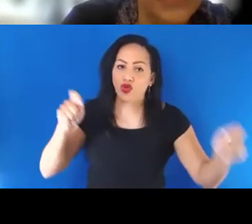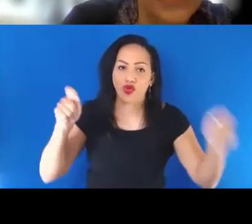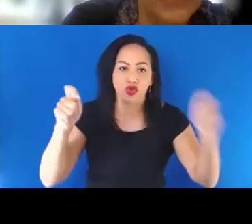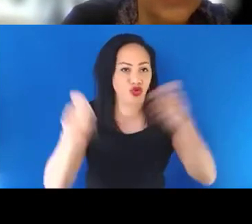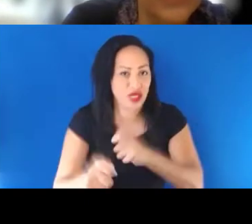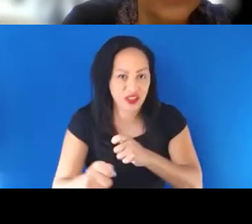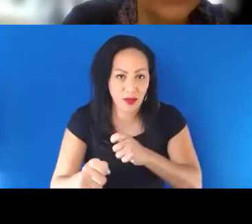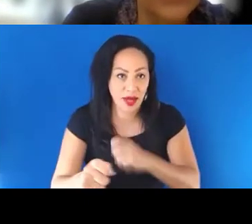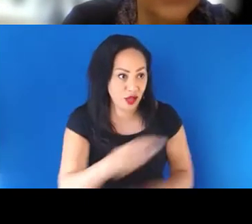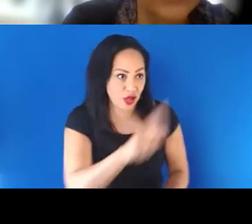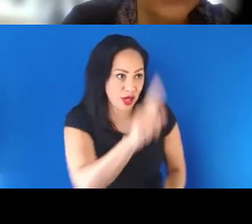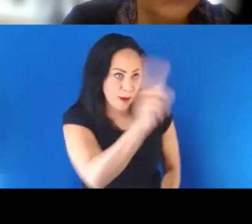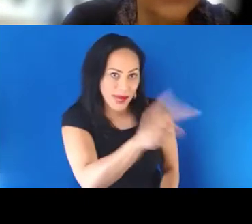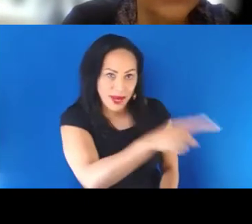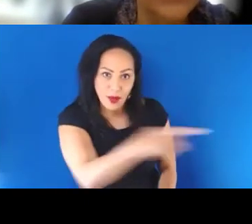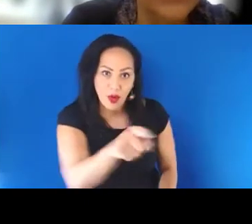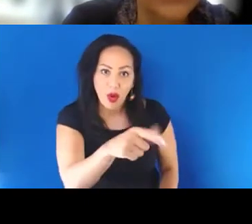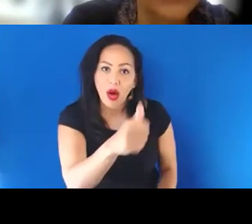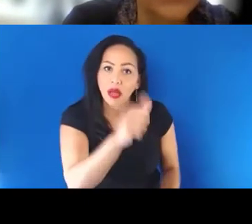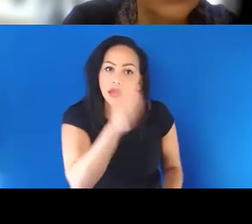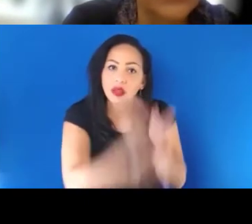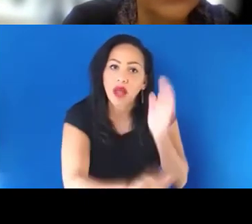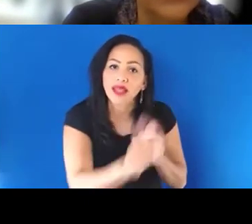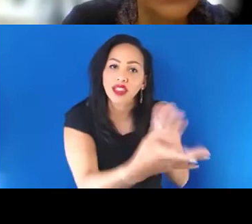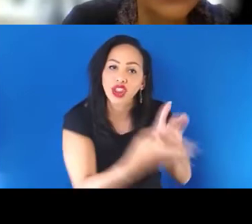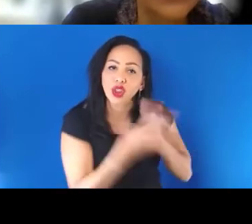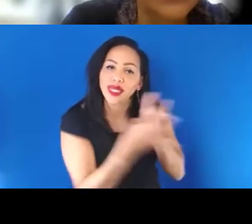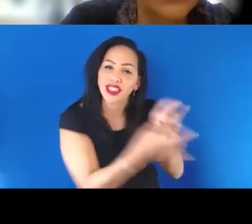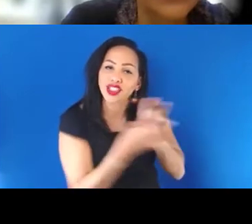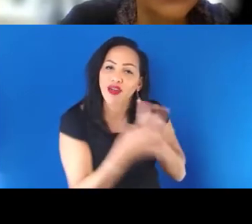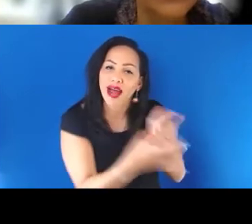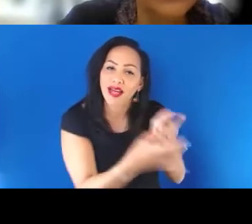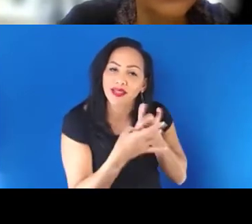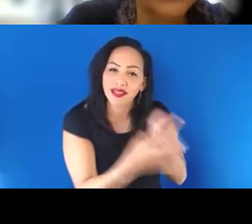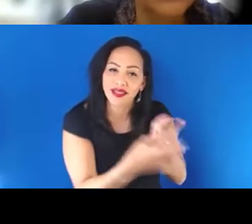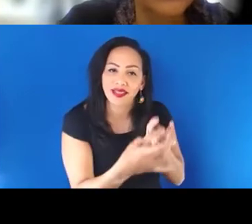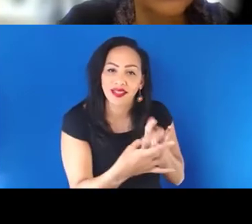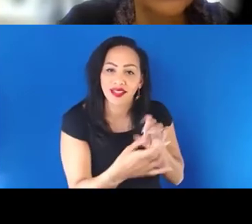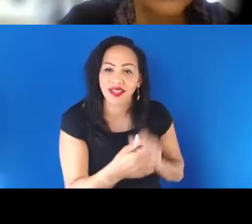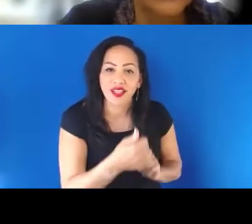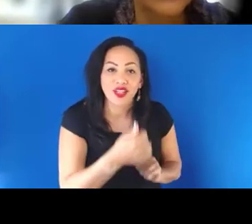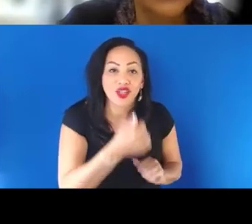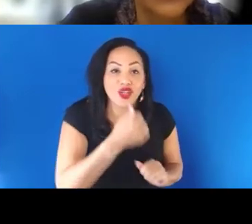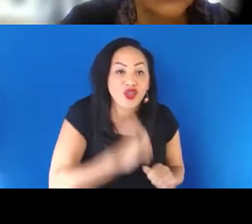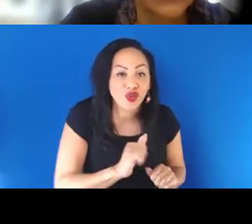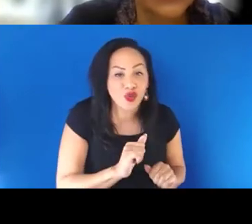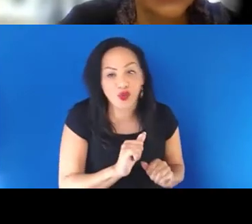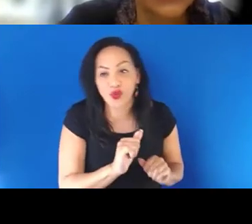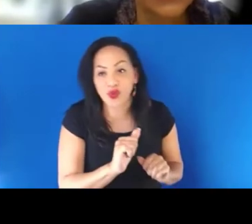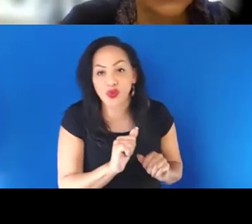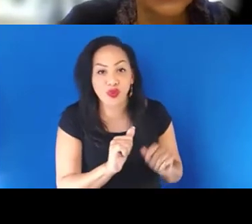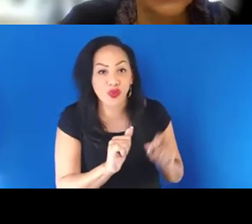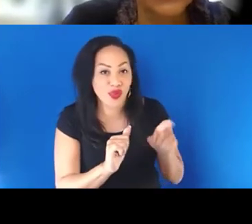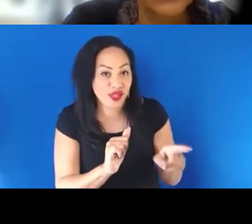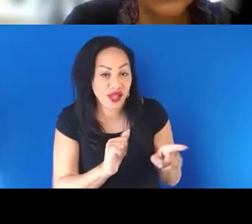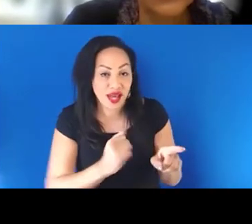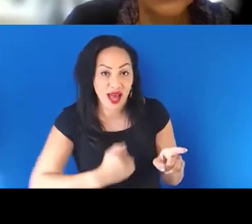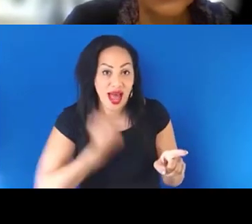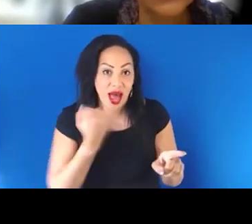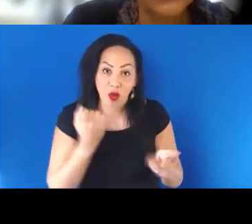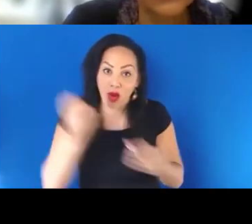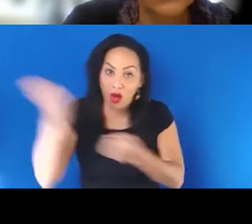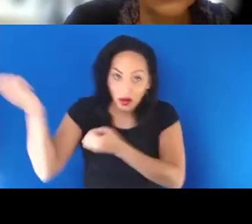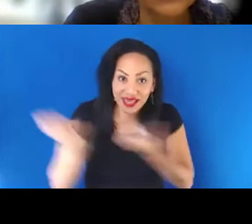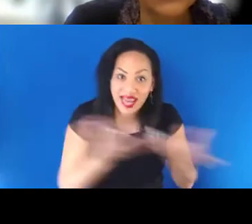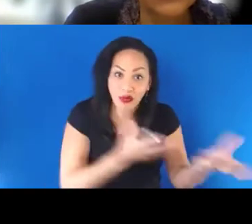us, who then used our narratives to transform their internal and external